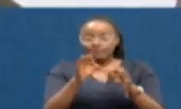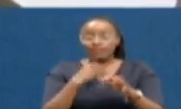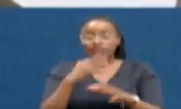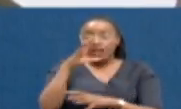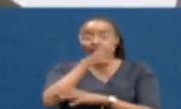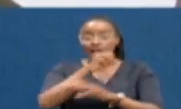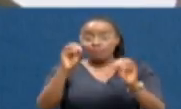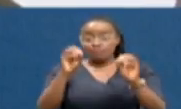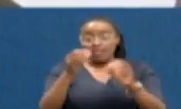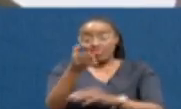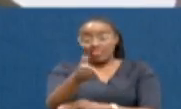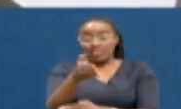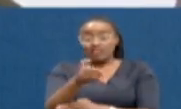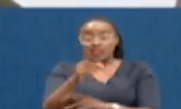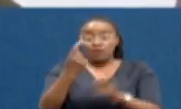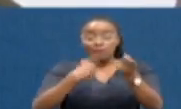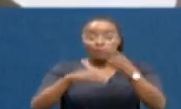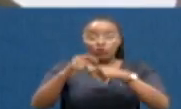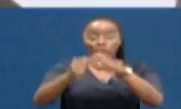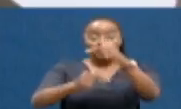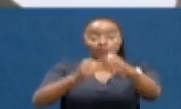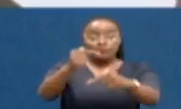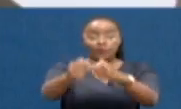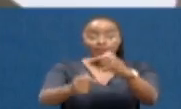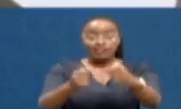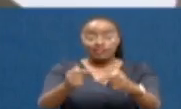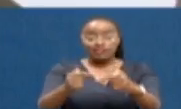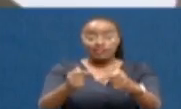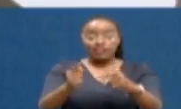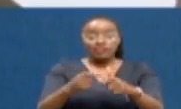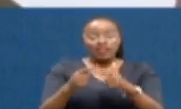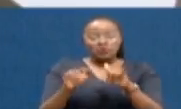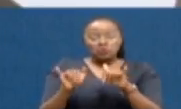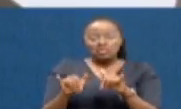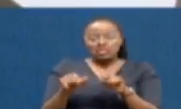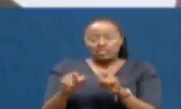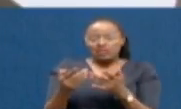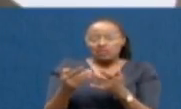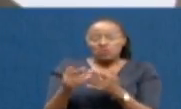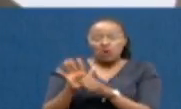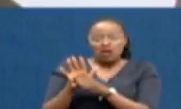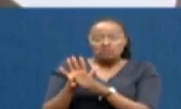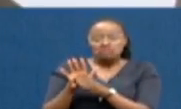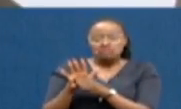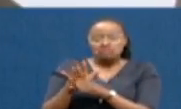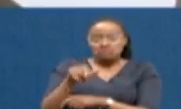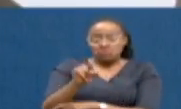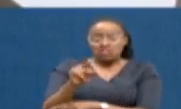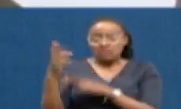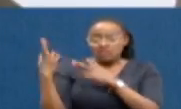gap in your procurement process, you remain vulnerable